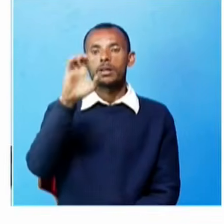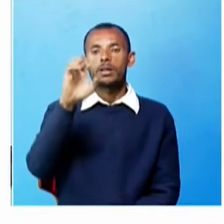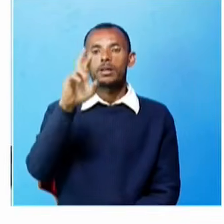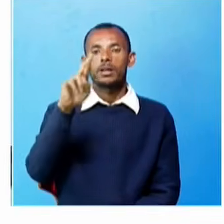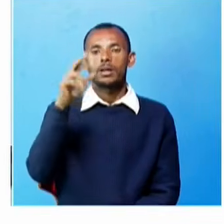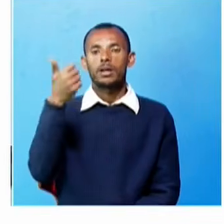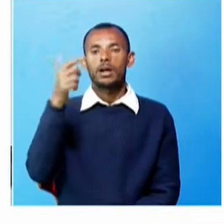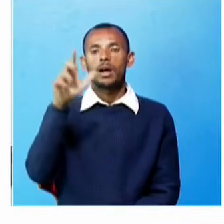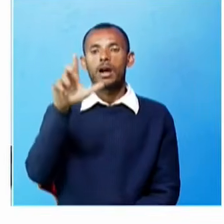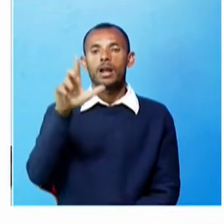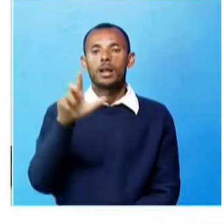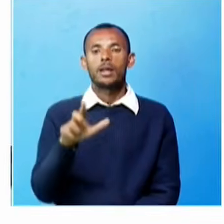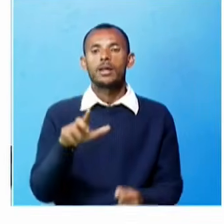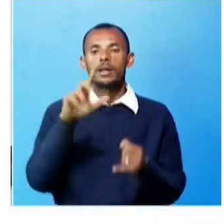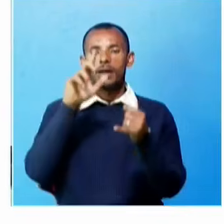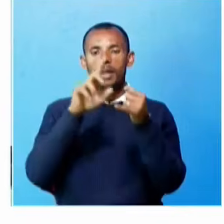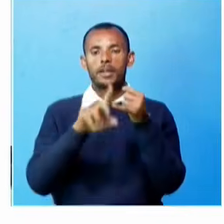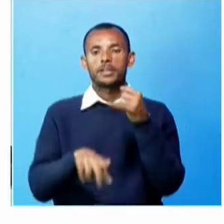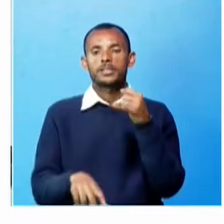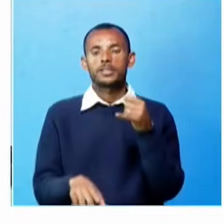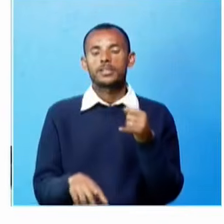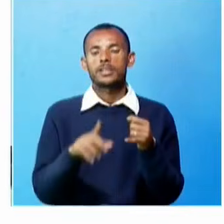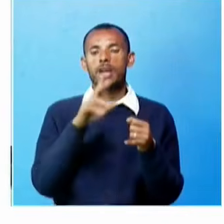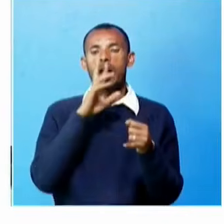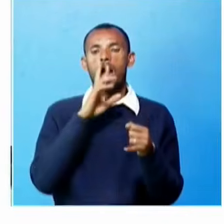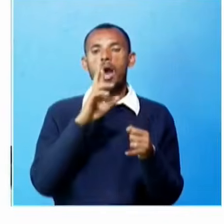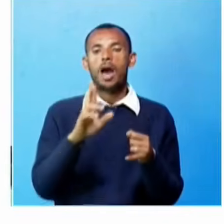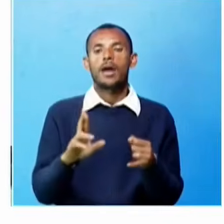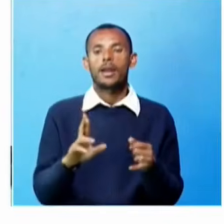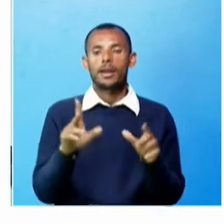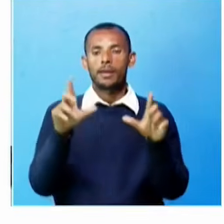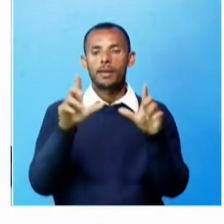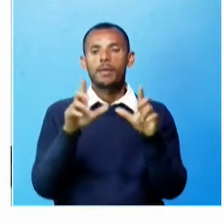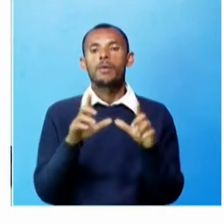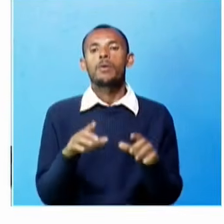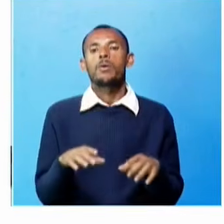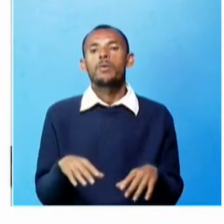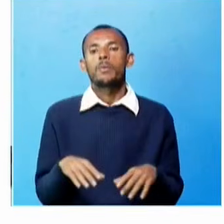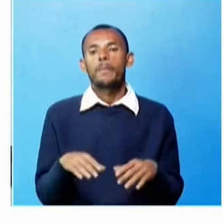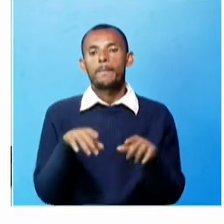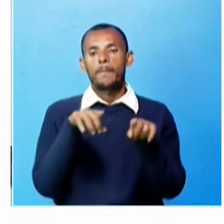edges are parallel